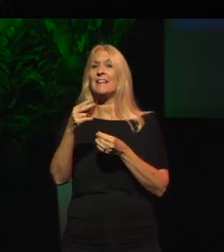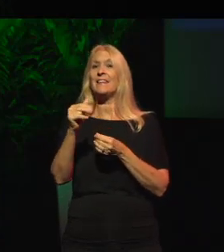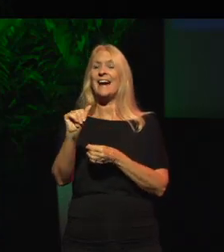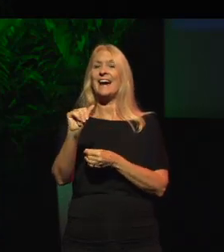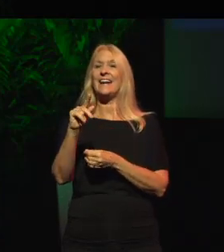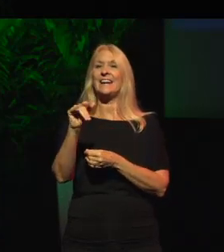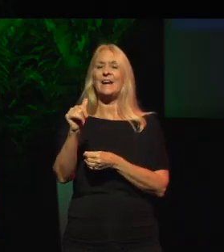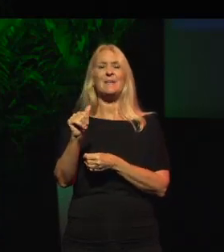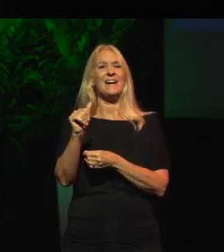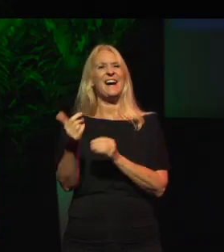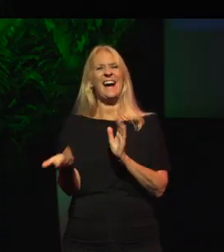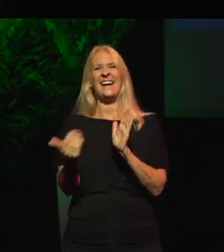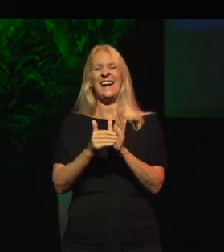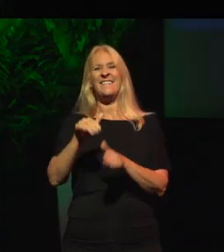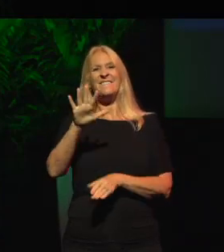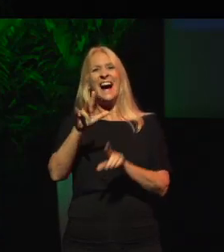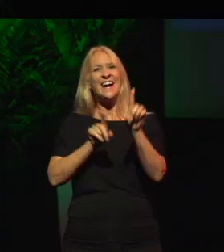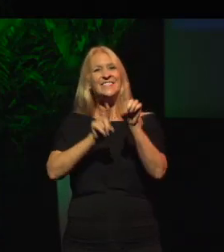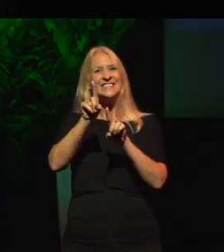to a five-star chapter.